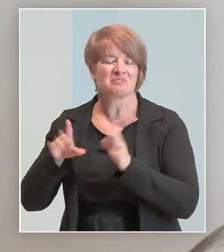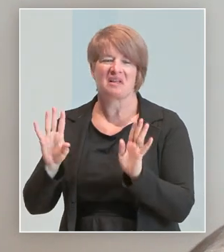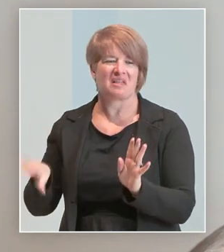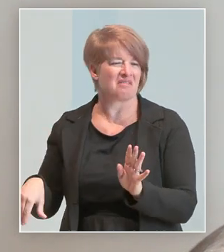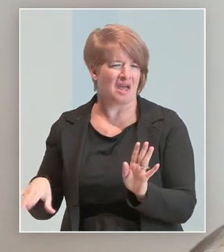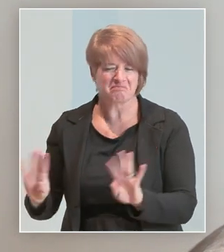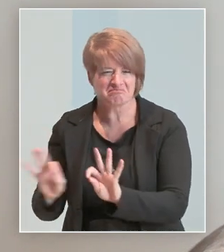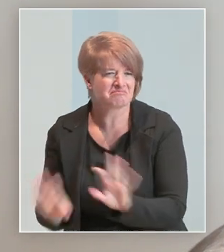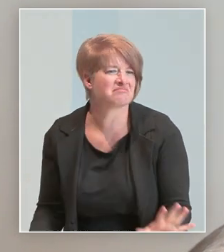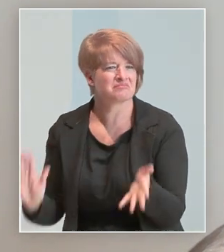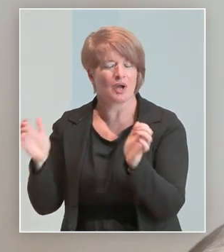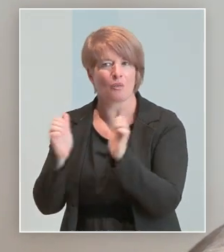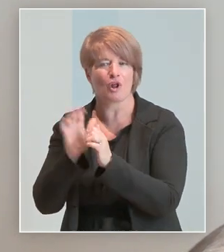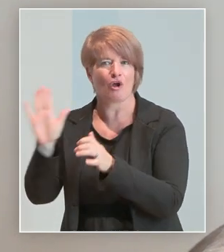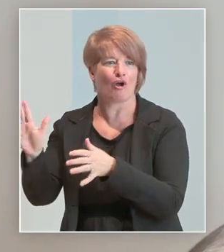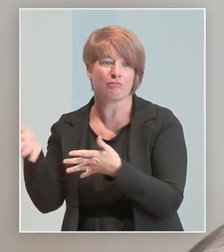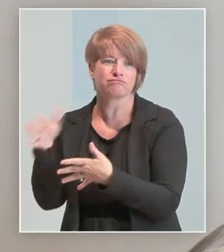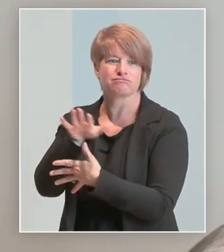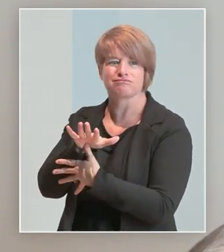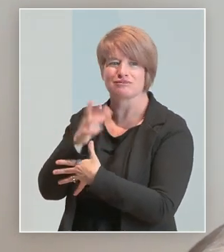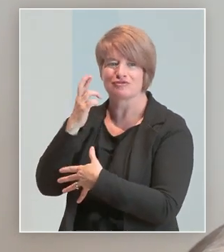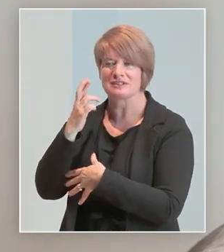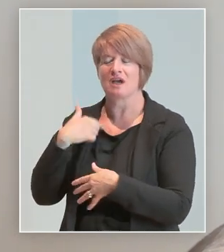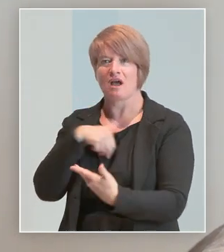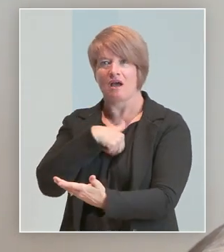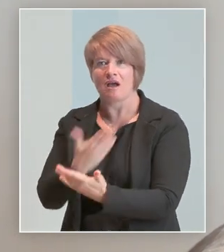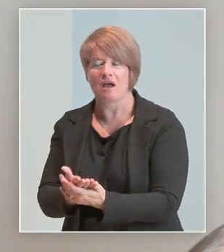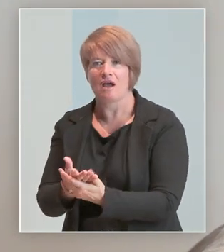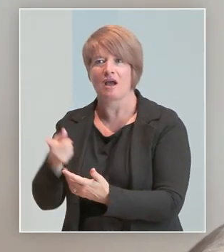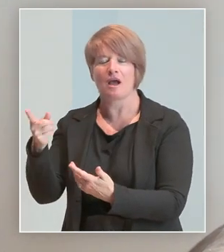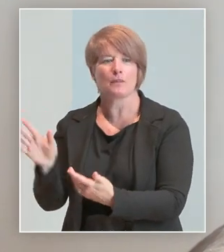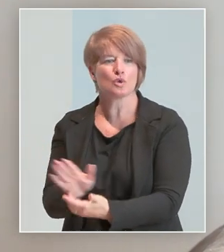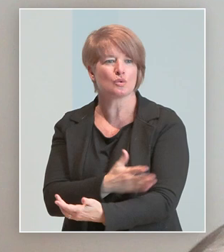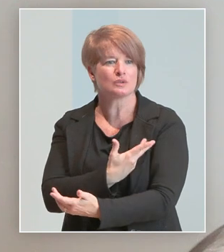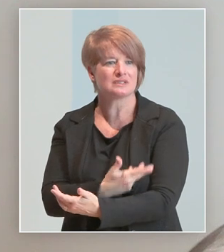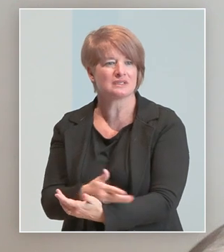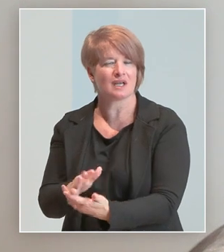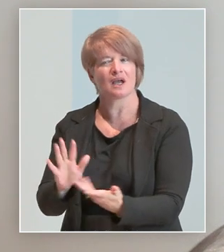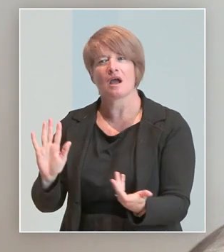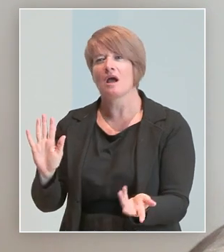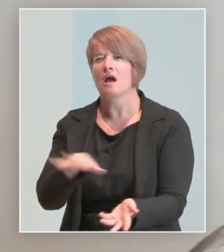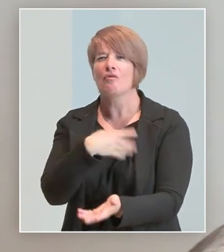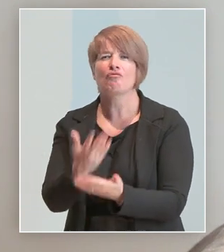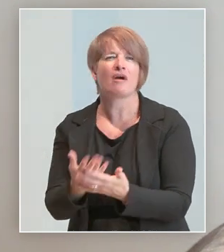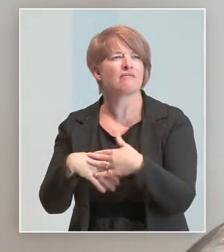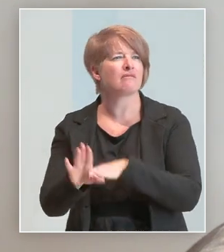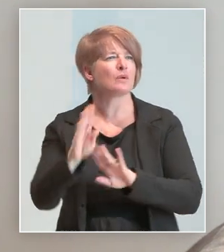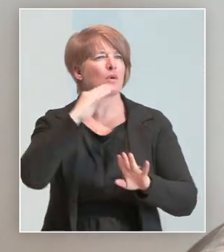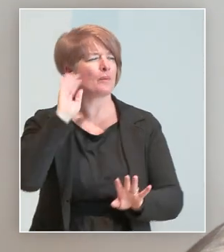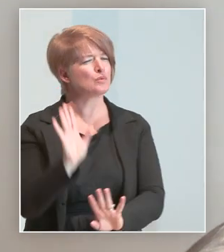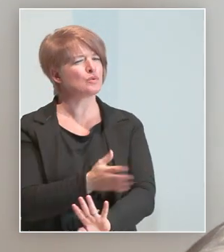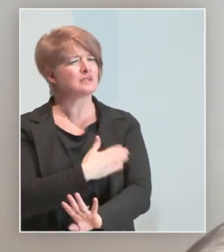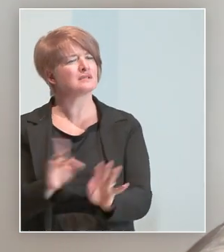main dish. When I arrived, Lisa was playing music. The music was doing what it does when you arrive at someone's